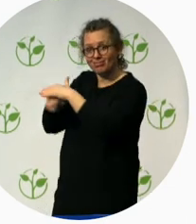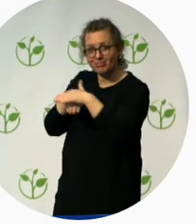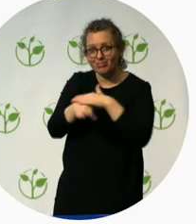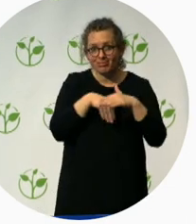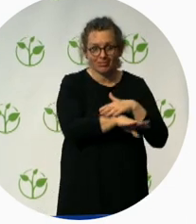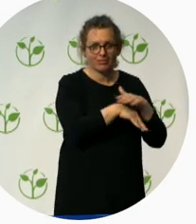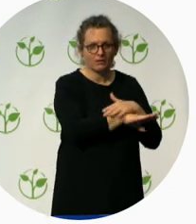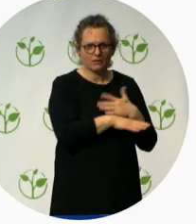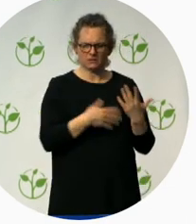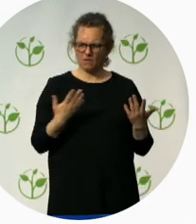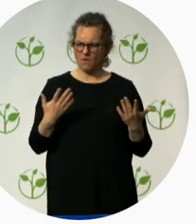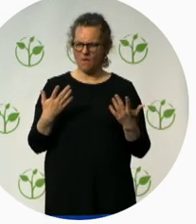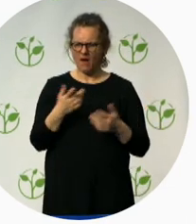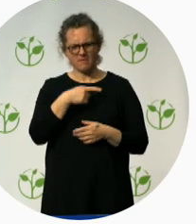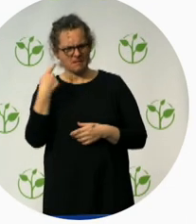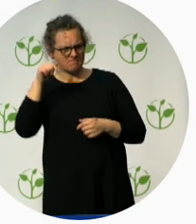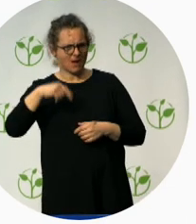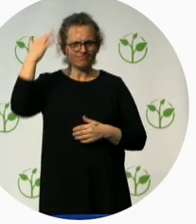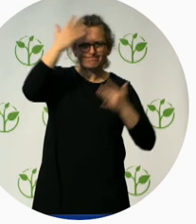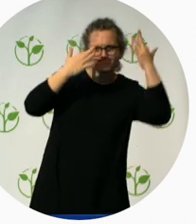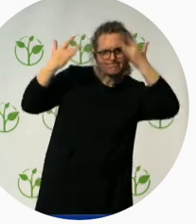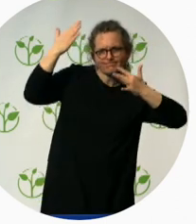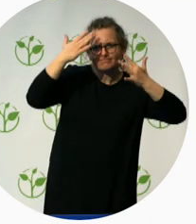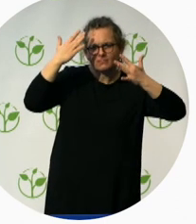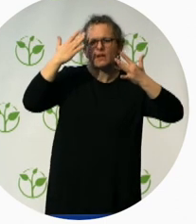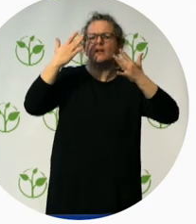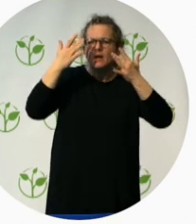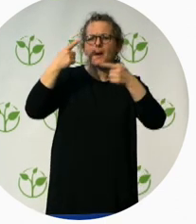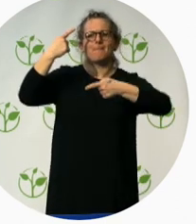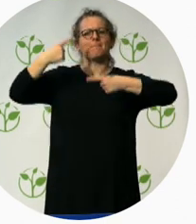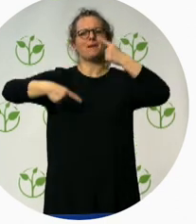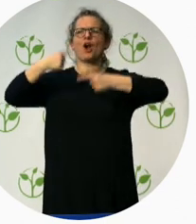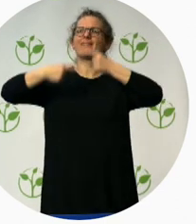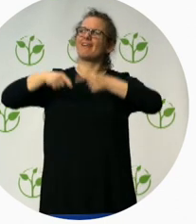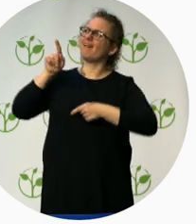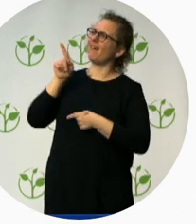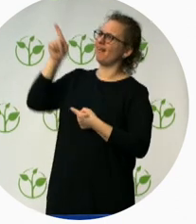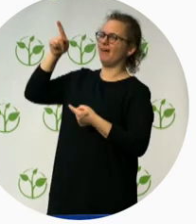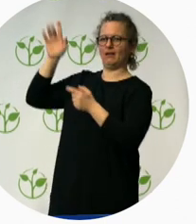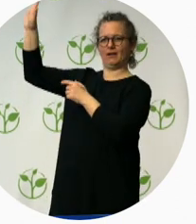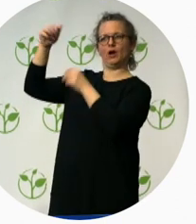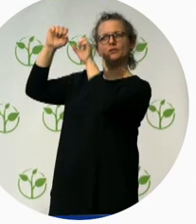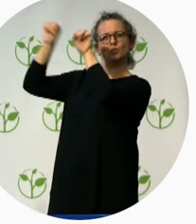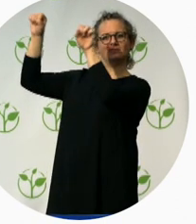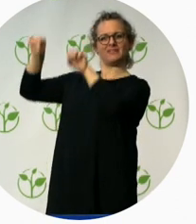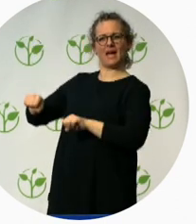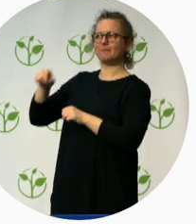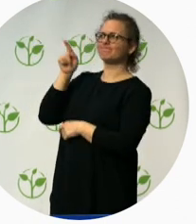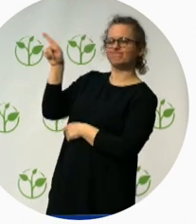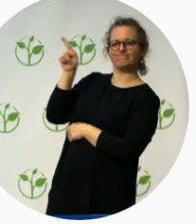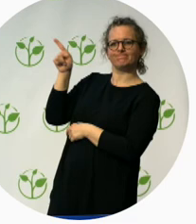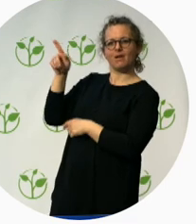link to the political system, just to mention one of them. But you also said that the families with children